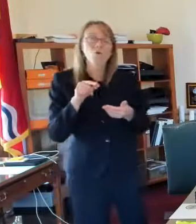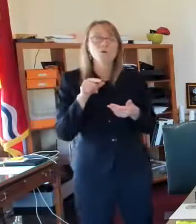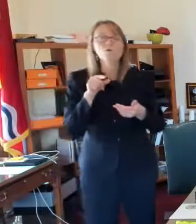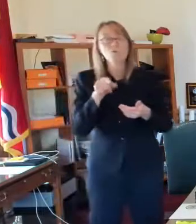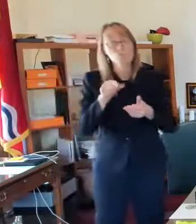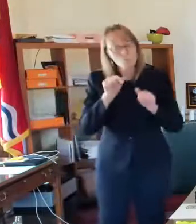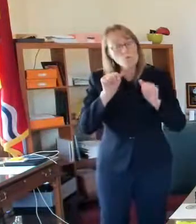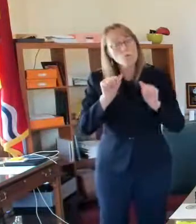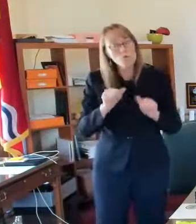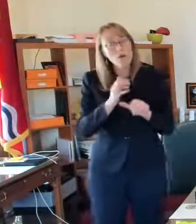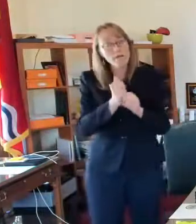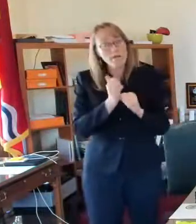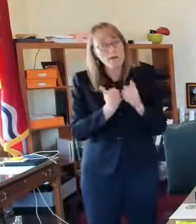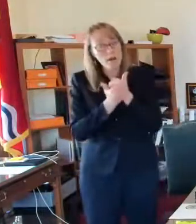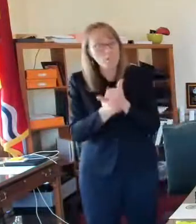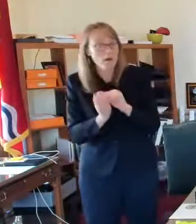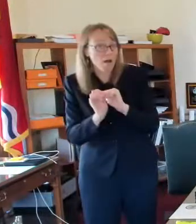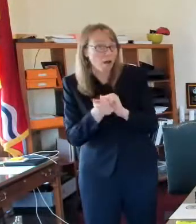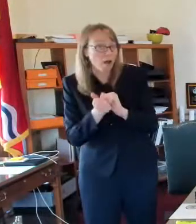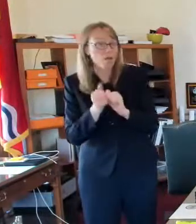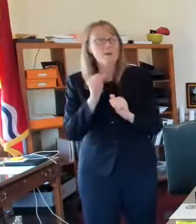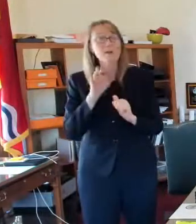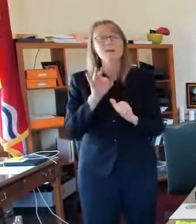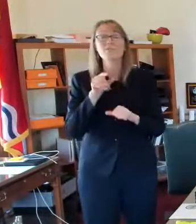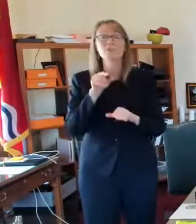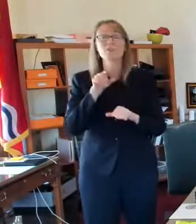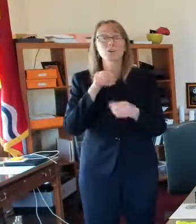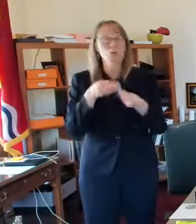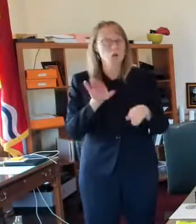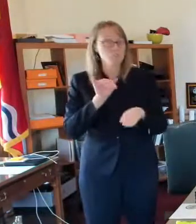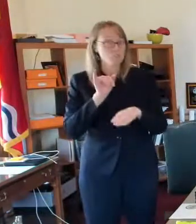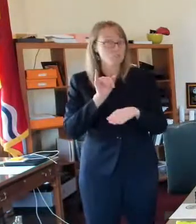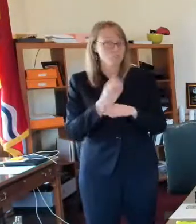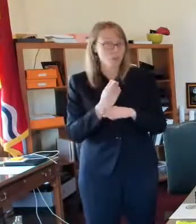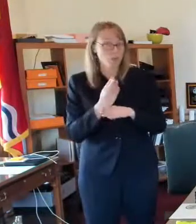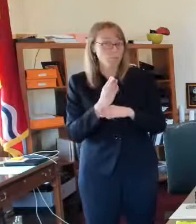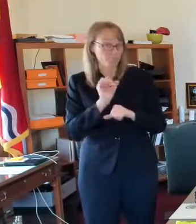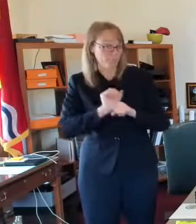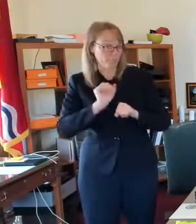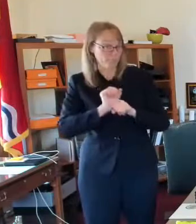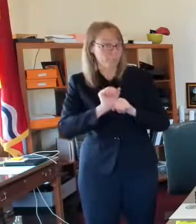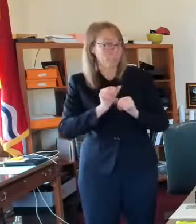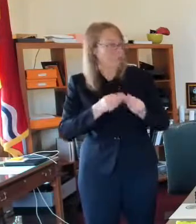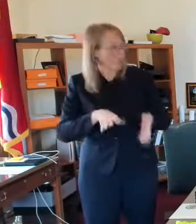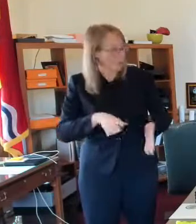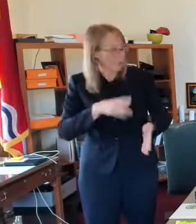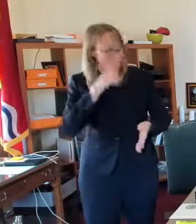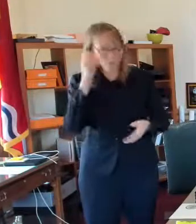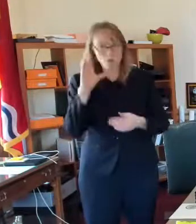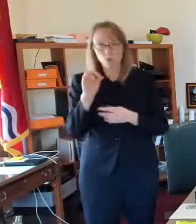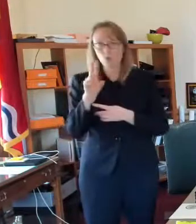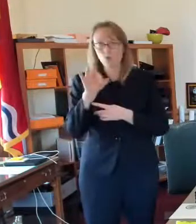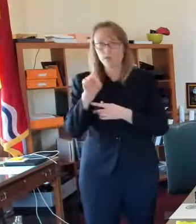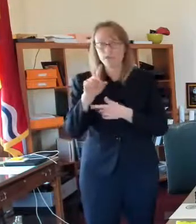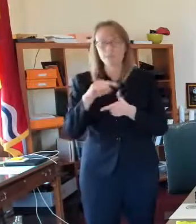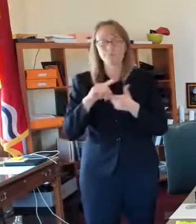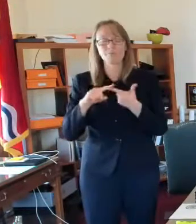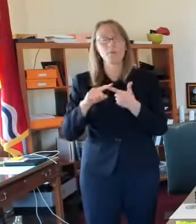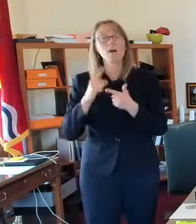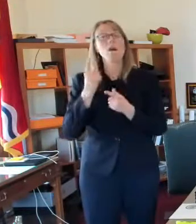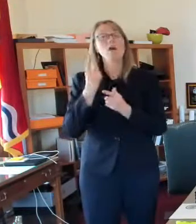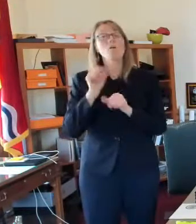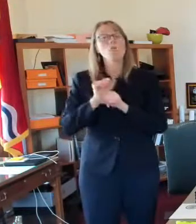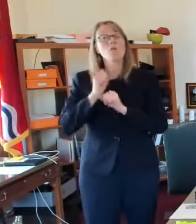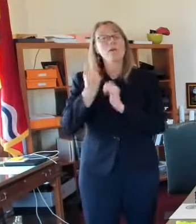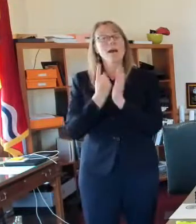COVID, if you've had your hours reduced because of COVID, if you have an income problem because